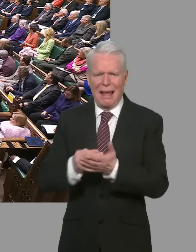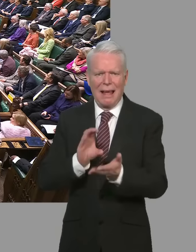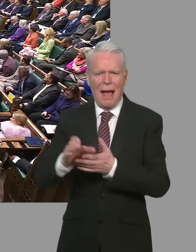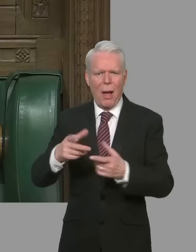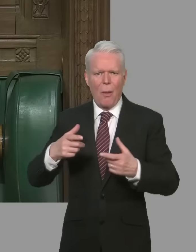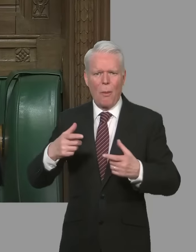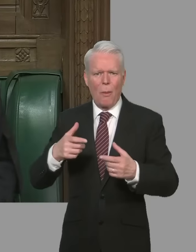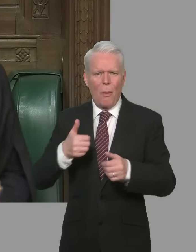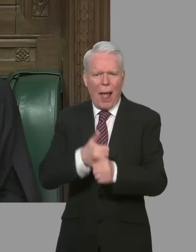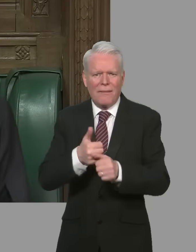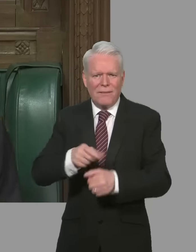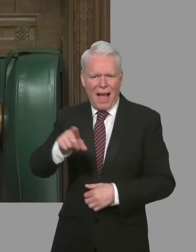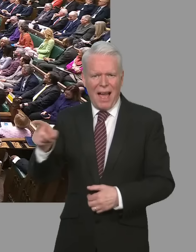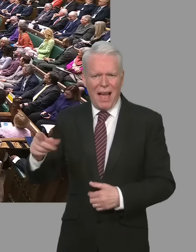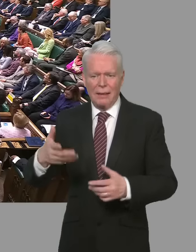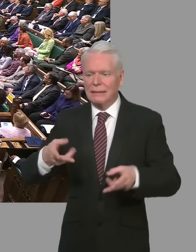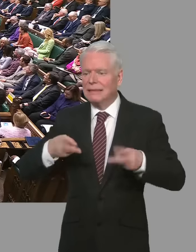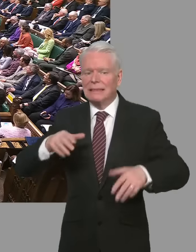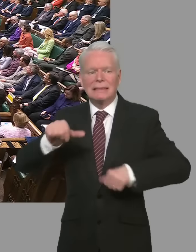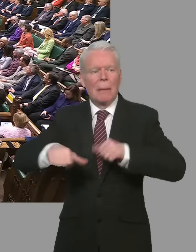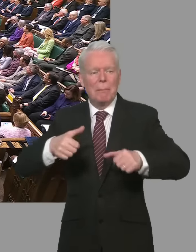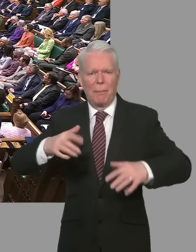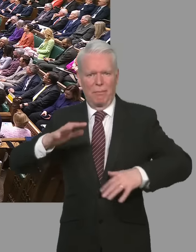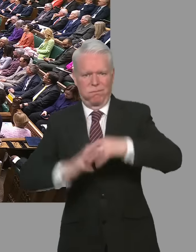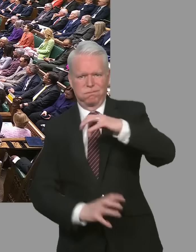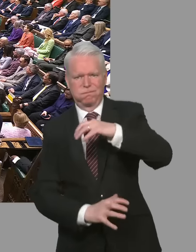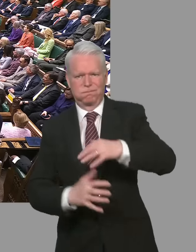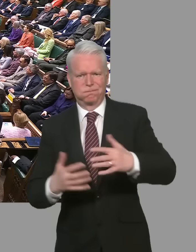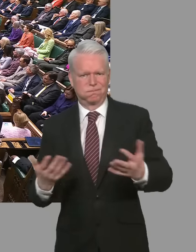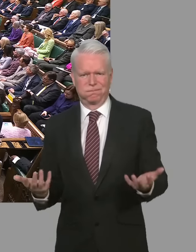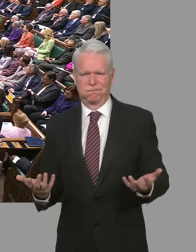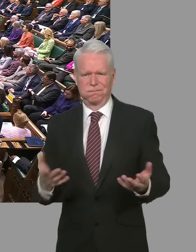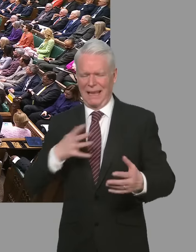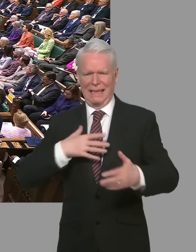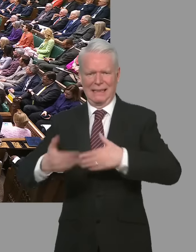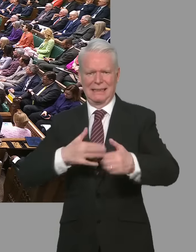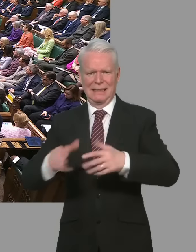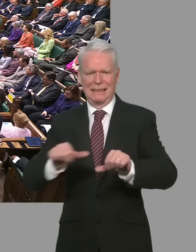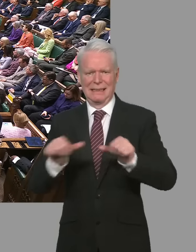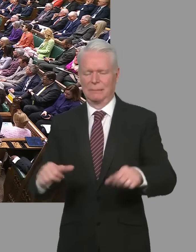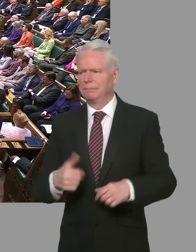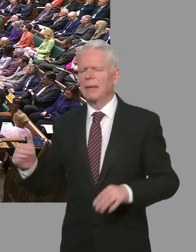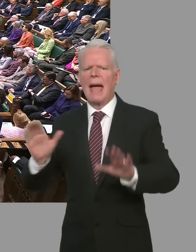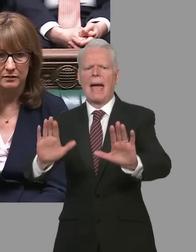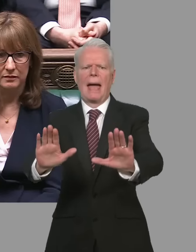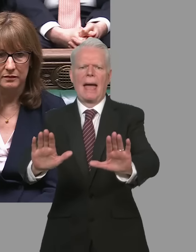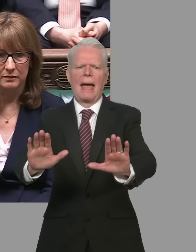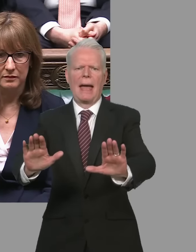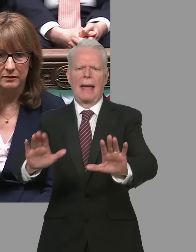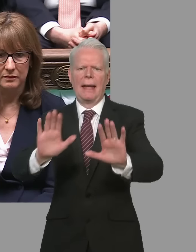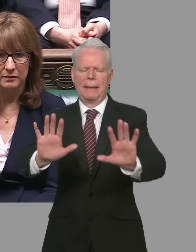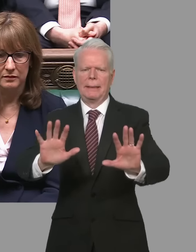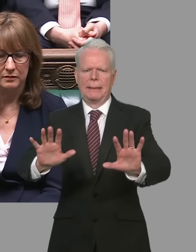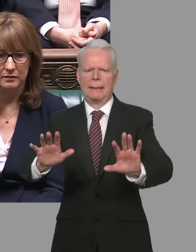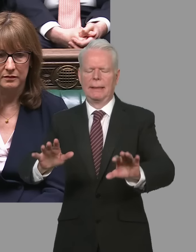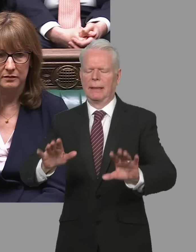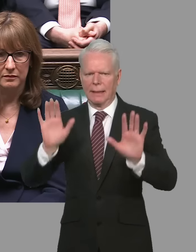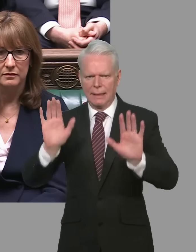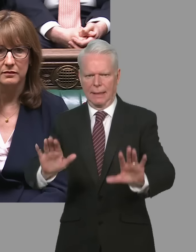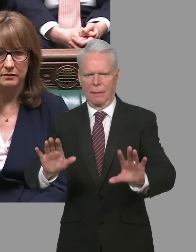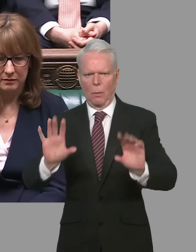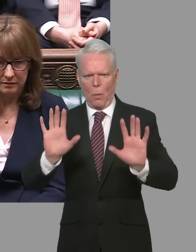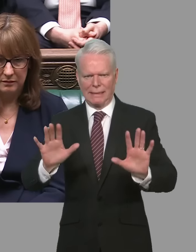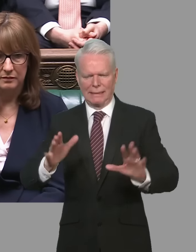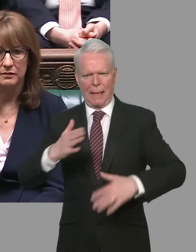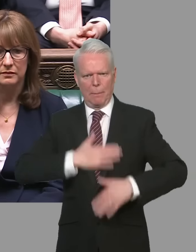patience. Thank you, Prime Minister. Mr. Speaker, she talks about the spike in energy prices. That's because of the war, which I say we shouldn't join, and she